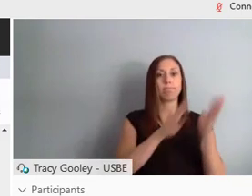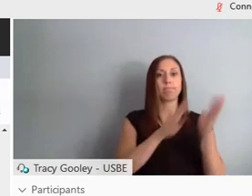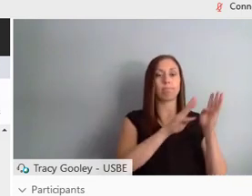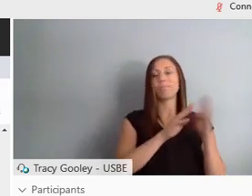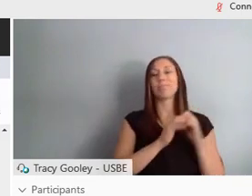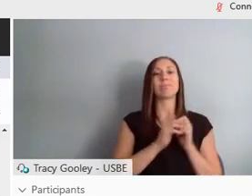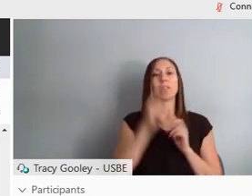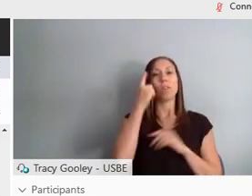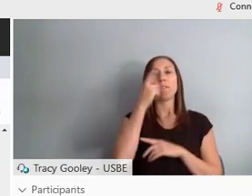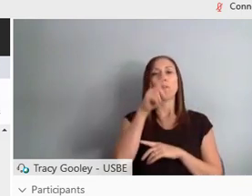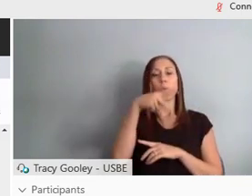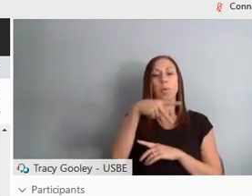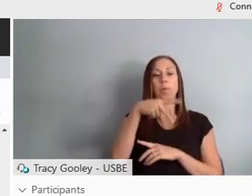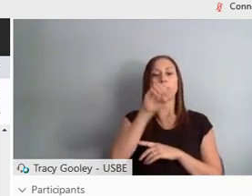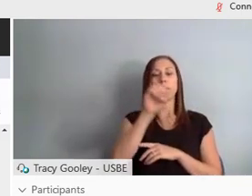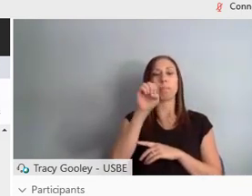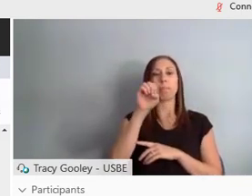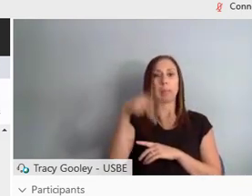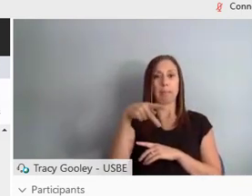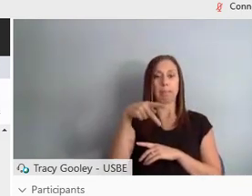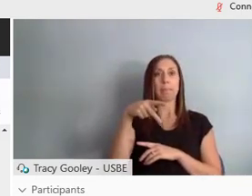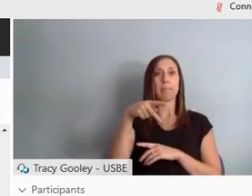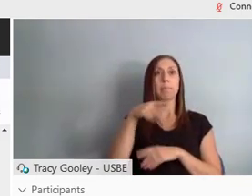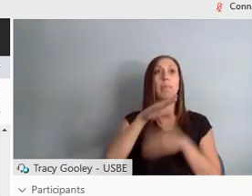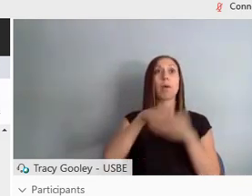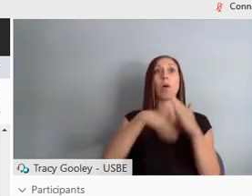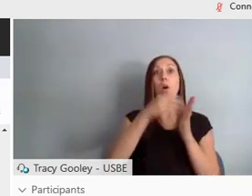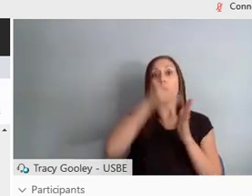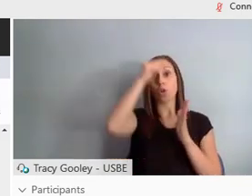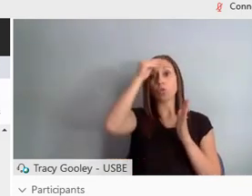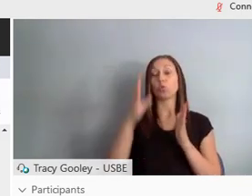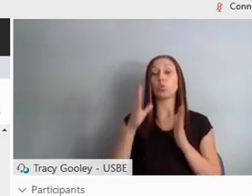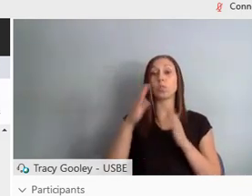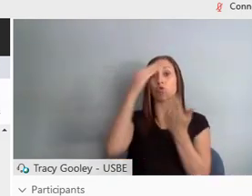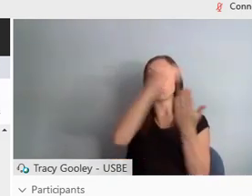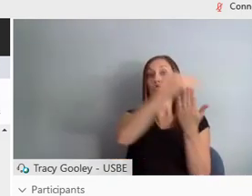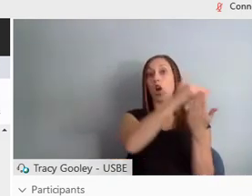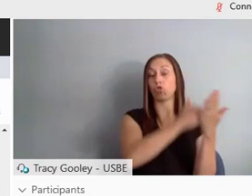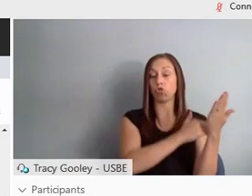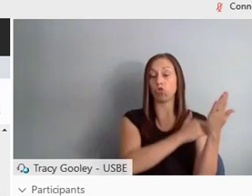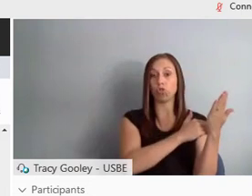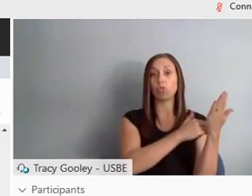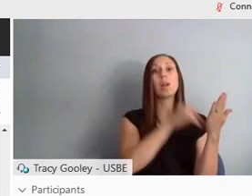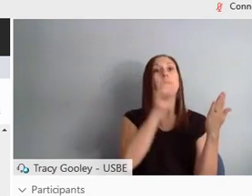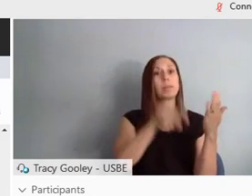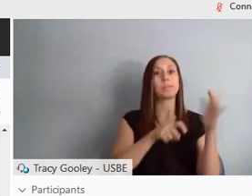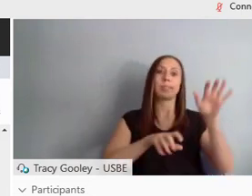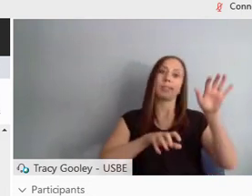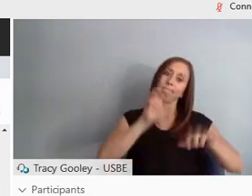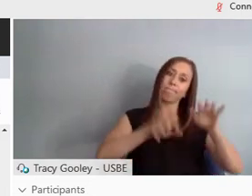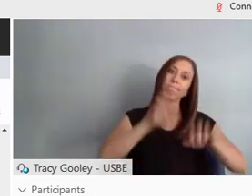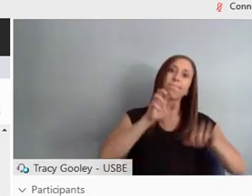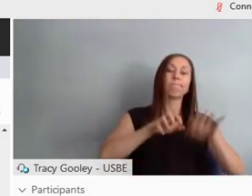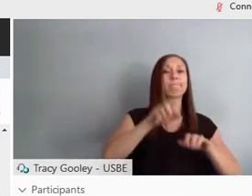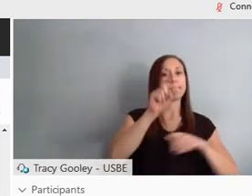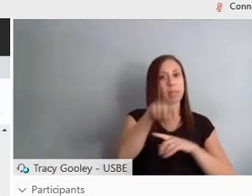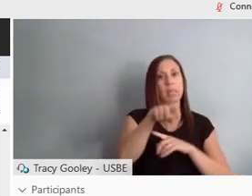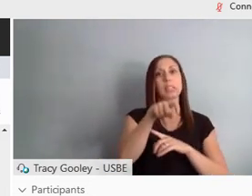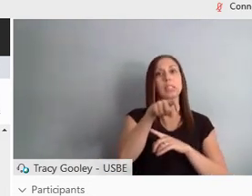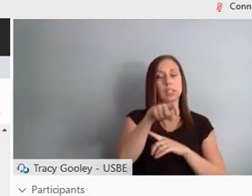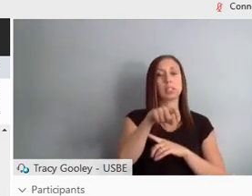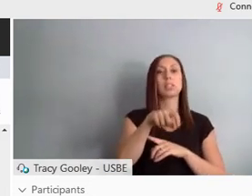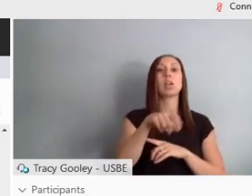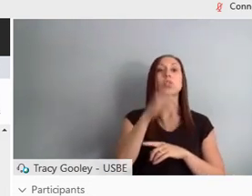for the PEEP, all student rostering is going to have to be manual. So the first